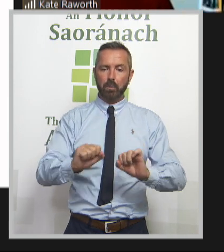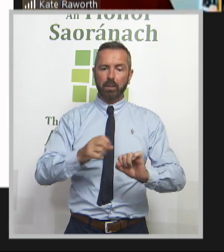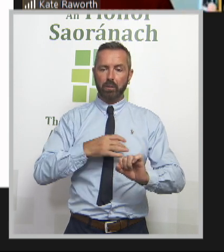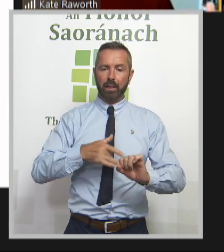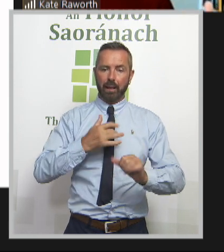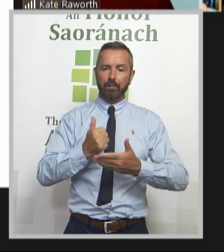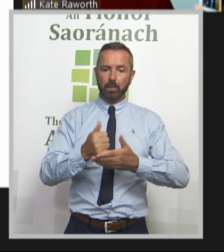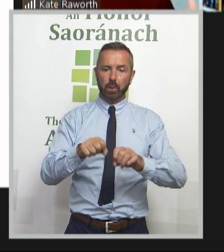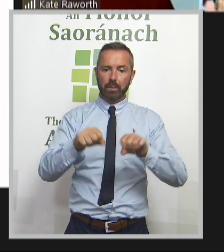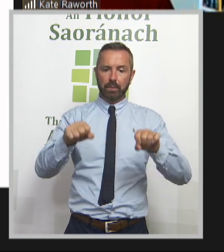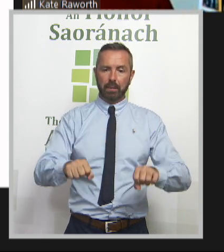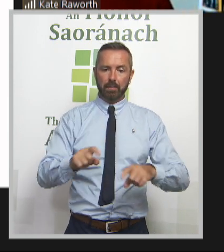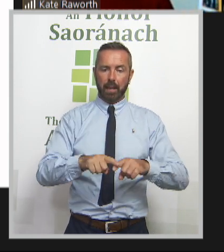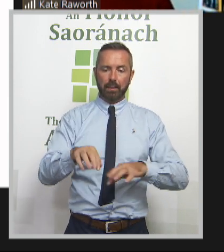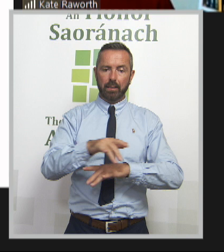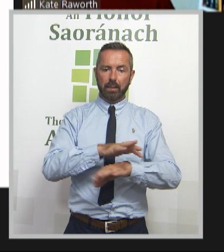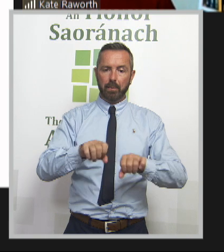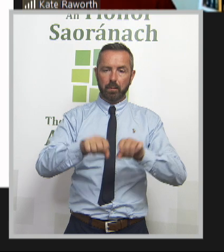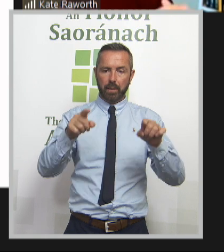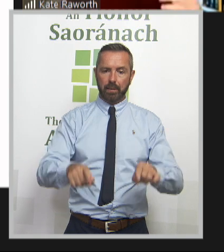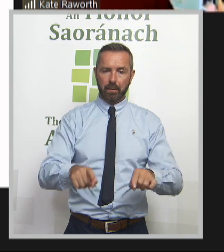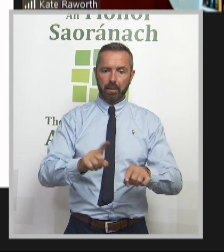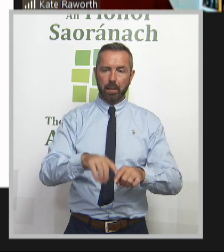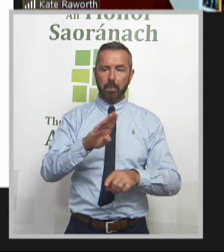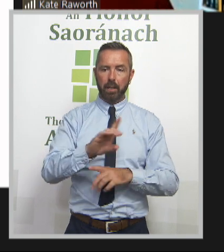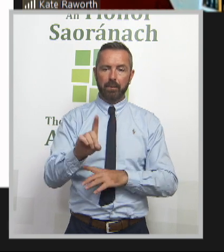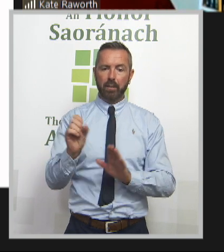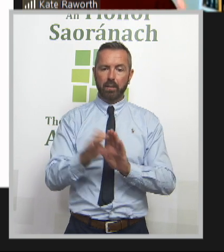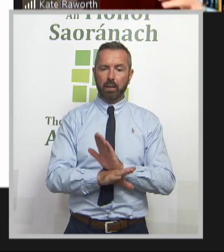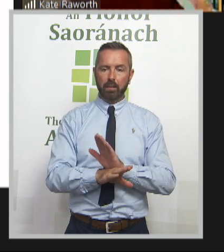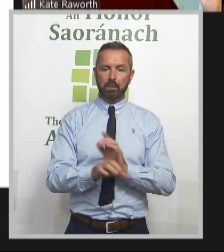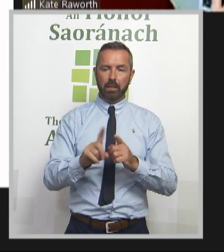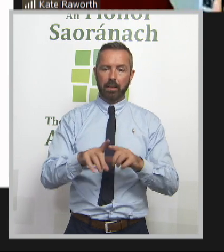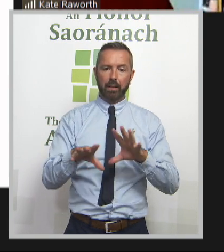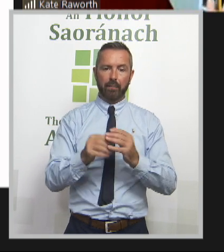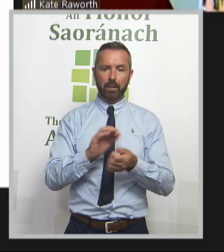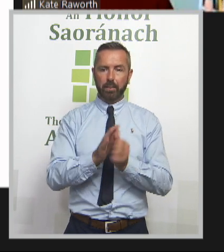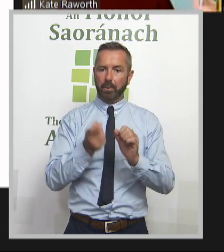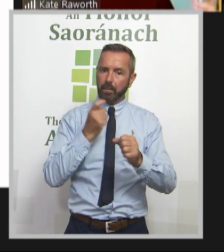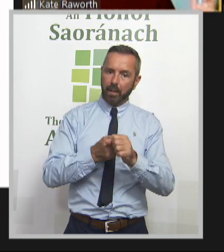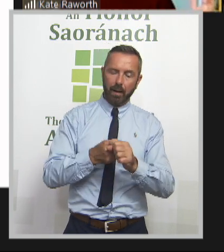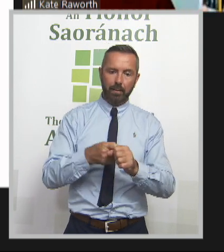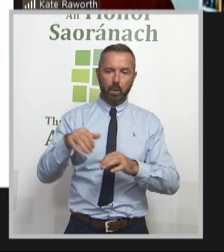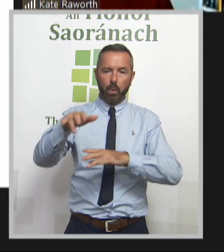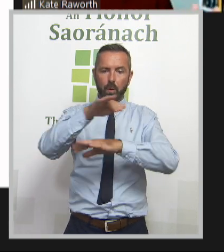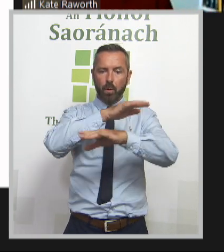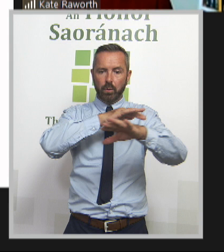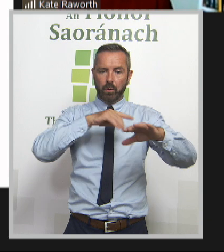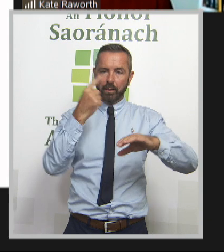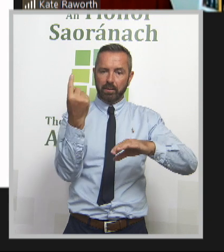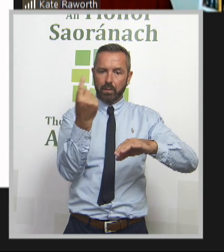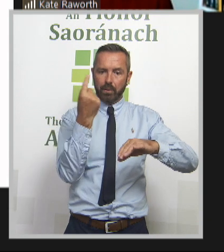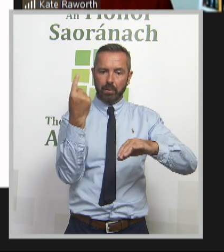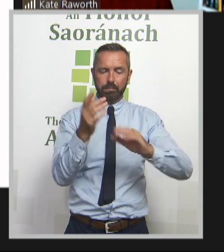climate breakdown and biodiversity loss. And we acidify the oceans and create a hole in the ozone layer. We destroy the